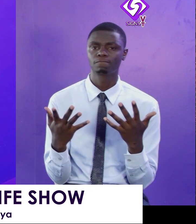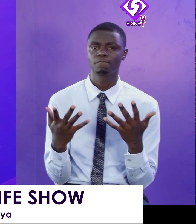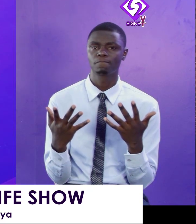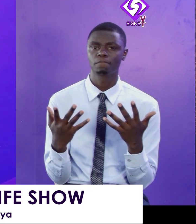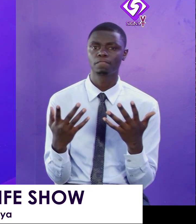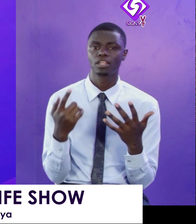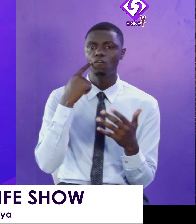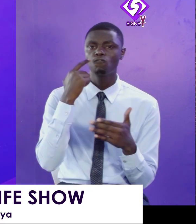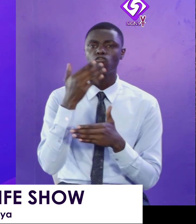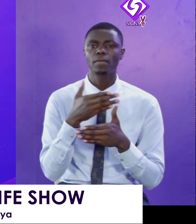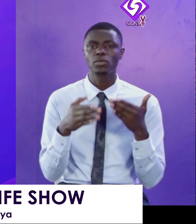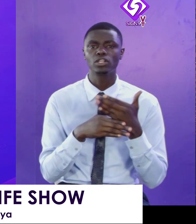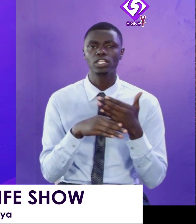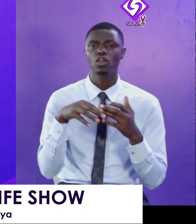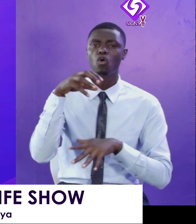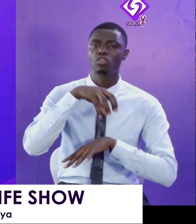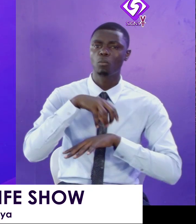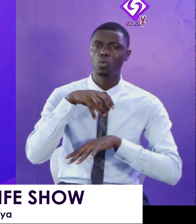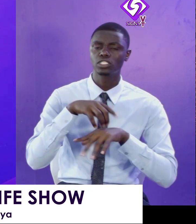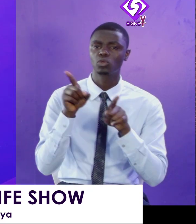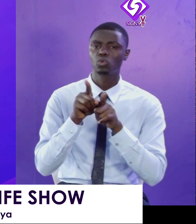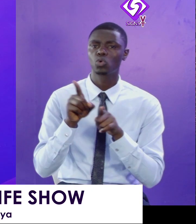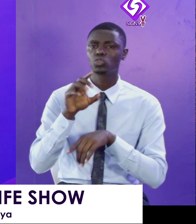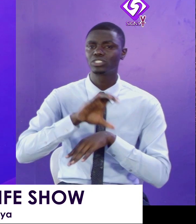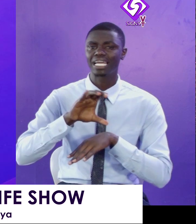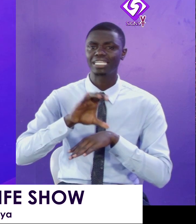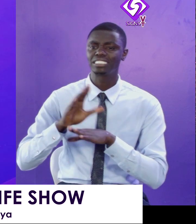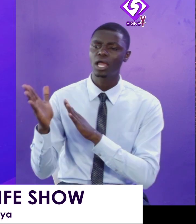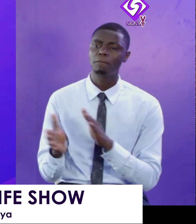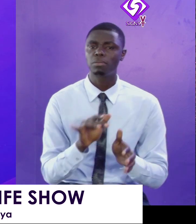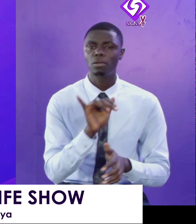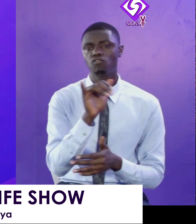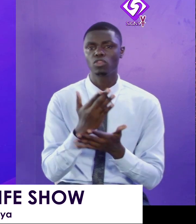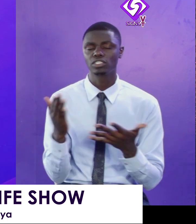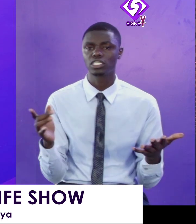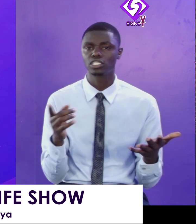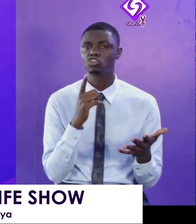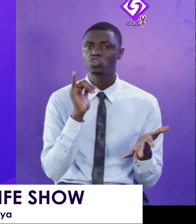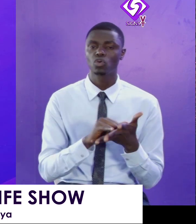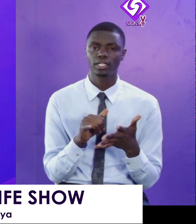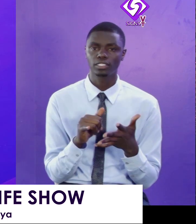for the building of the mosques and the churches? Plan for these things so that you are not,